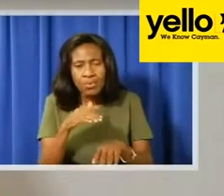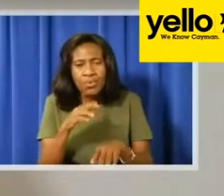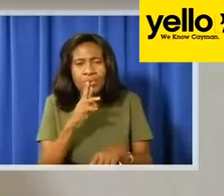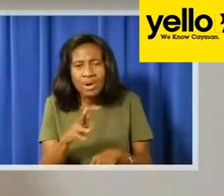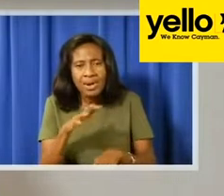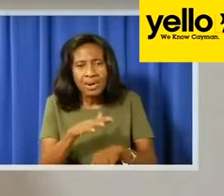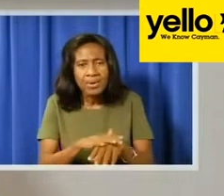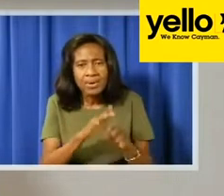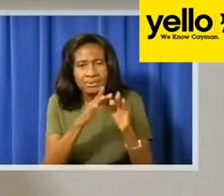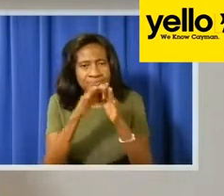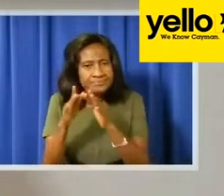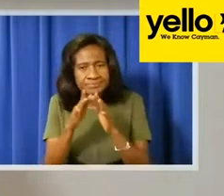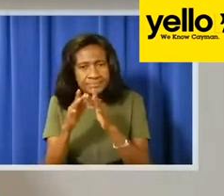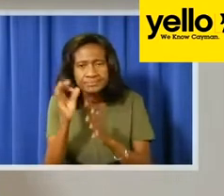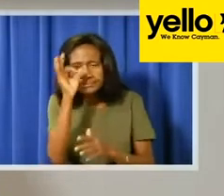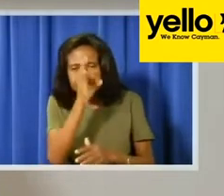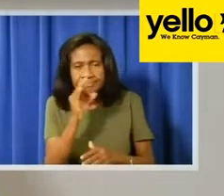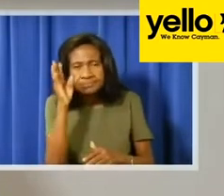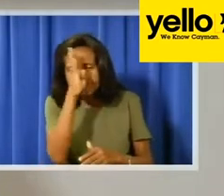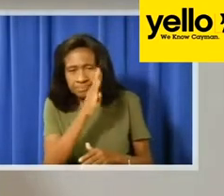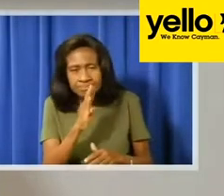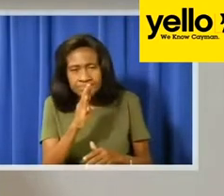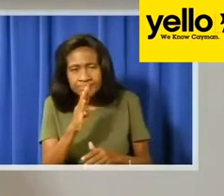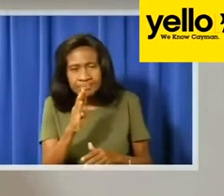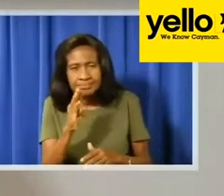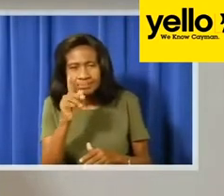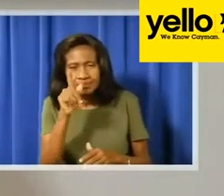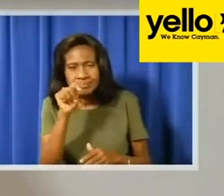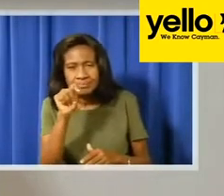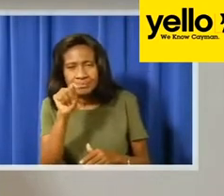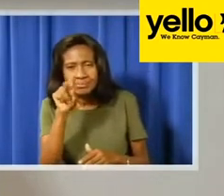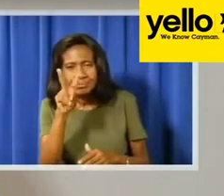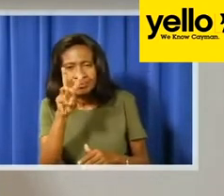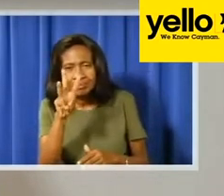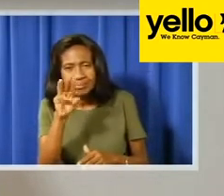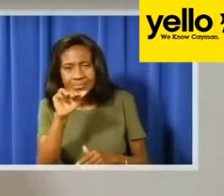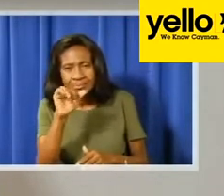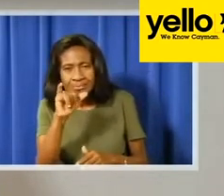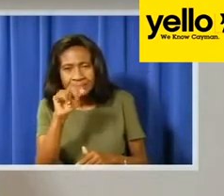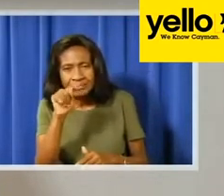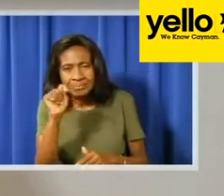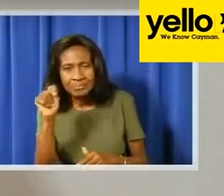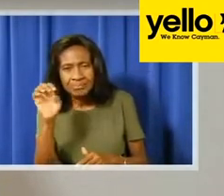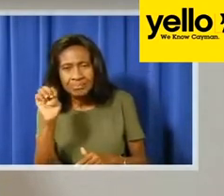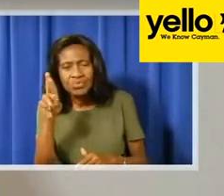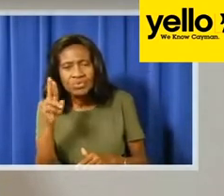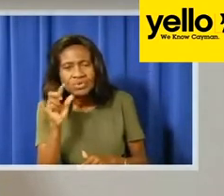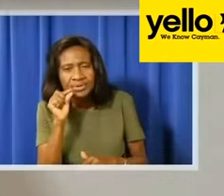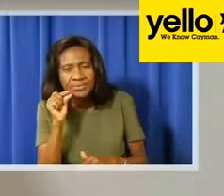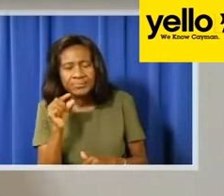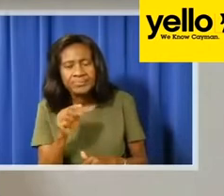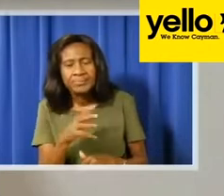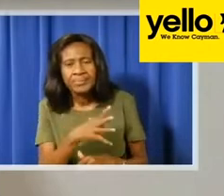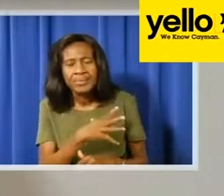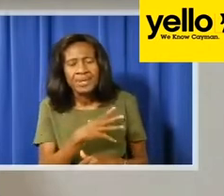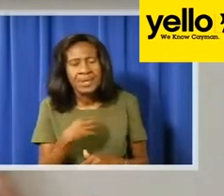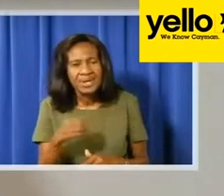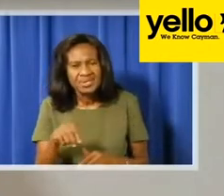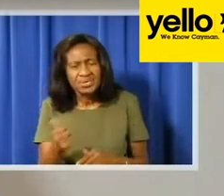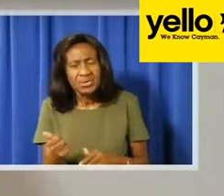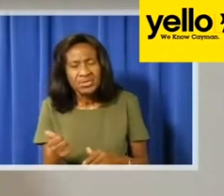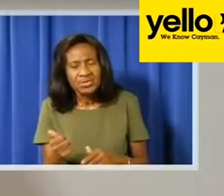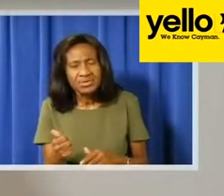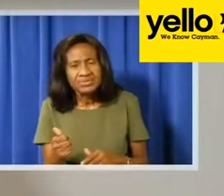order to reach these younger persons here in Cayman. And I'm quite sure my colleague and I and the rest of the PAC government,